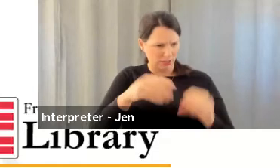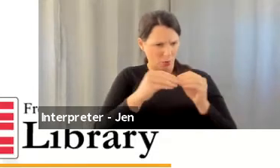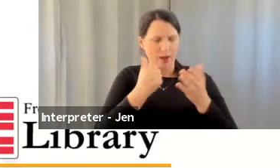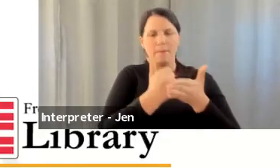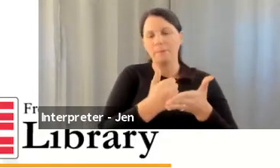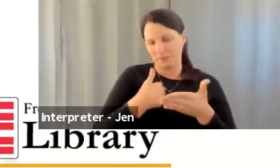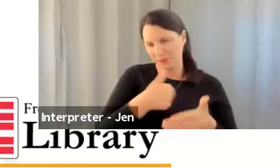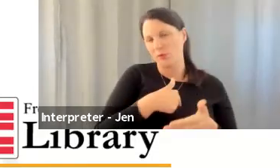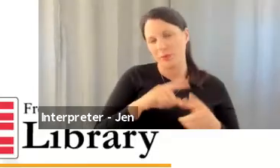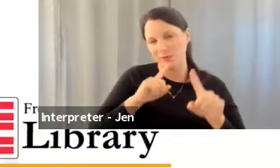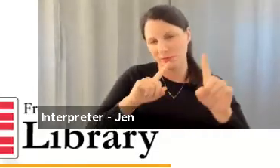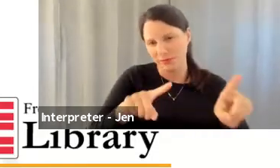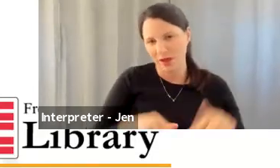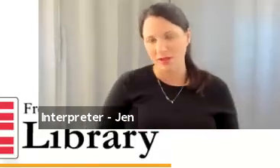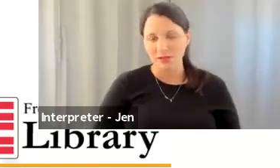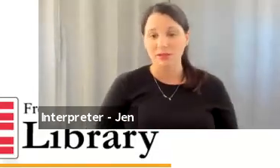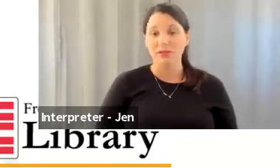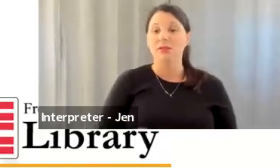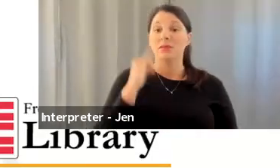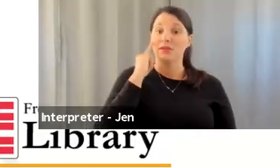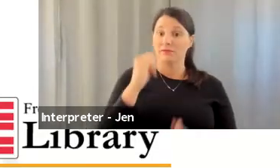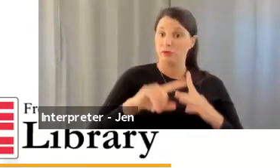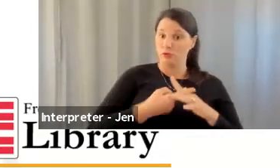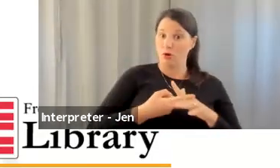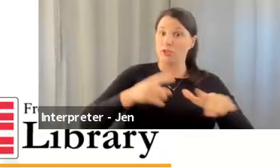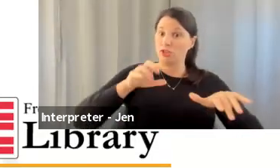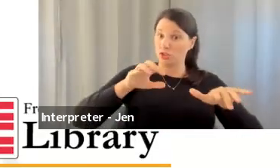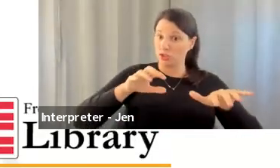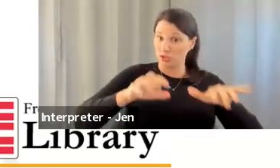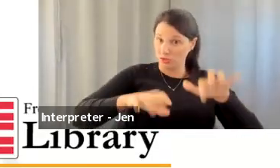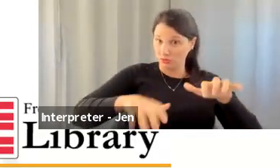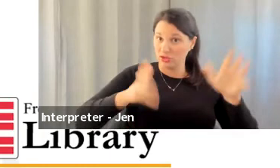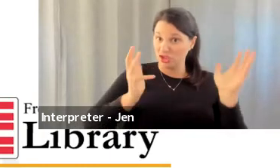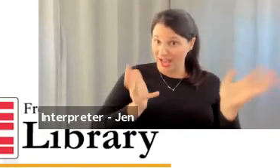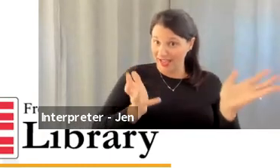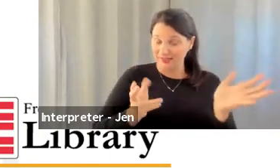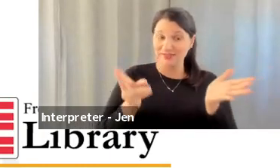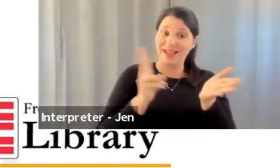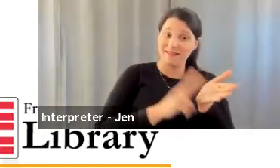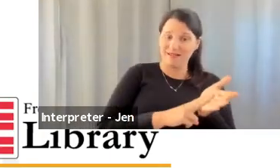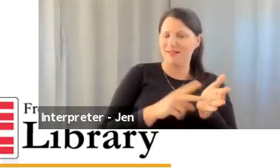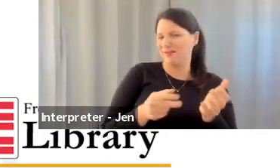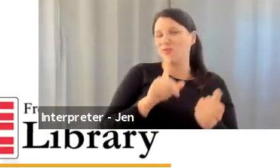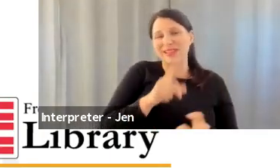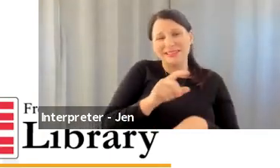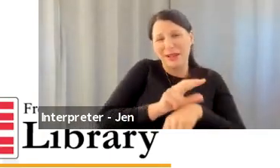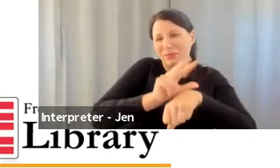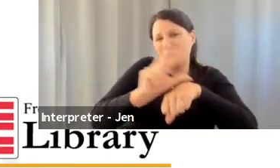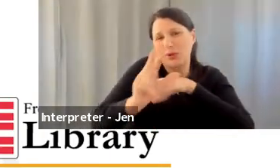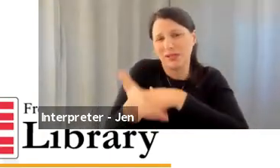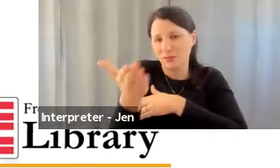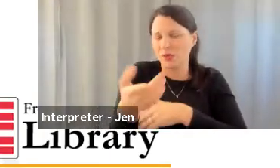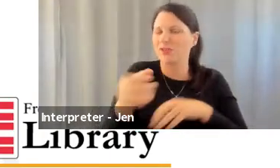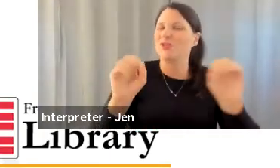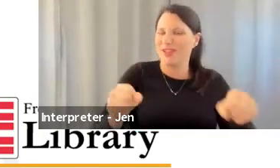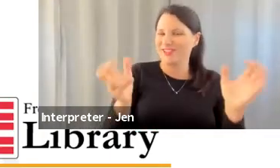to chat, you will talk to a librarian at, again, 24/7. So it can be 3 a.m. and you will talk to a live, or you will